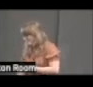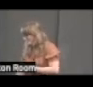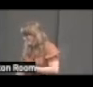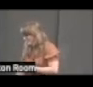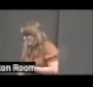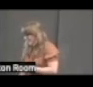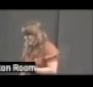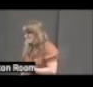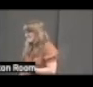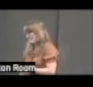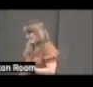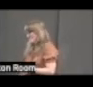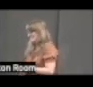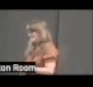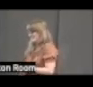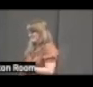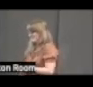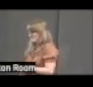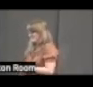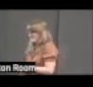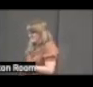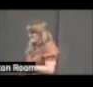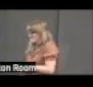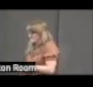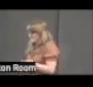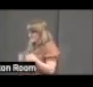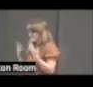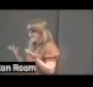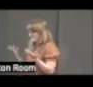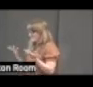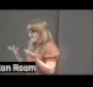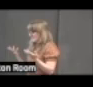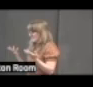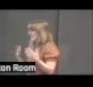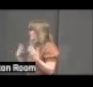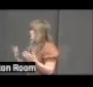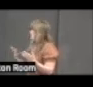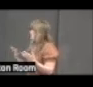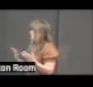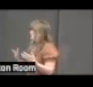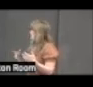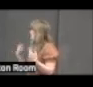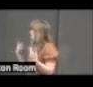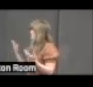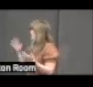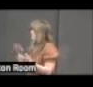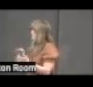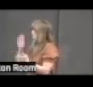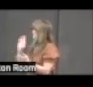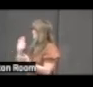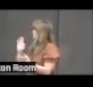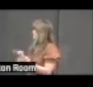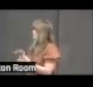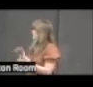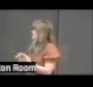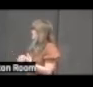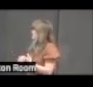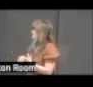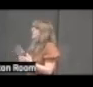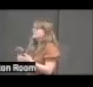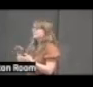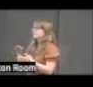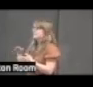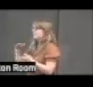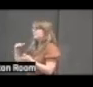Yeah. Yeah. And then the other things we'll measure is social, so tell up.